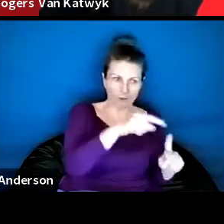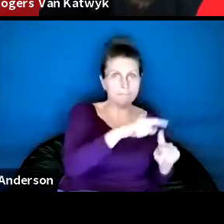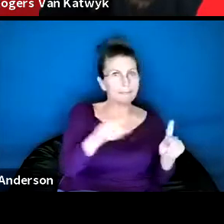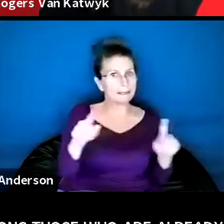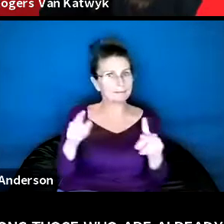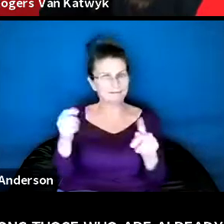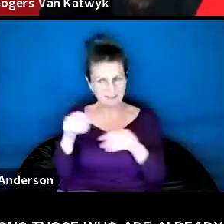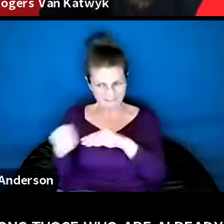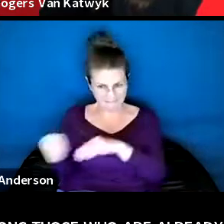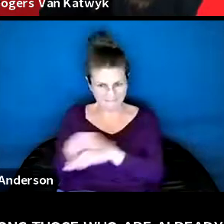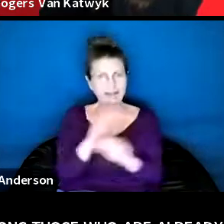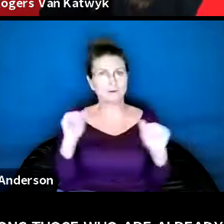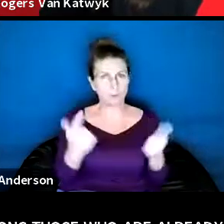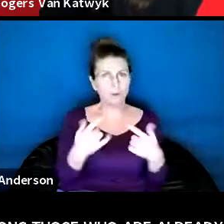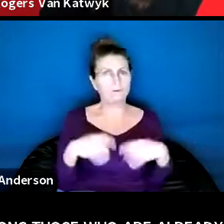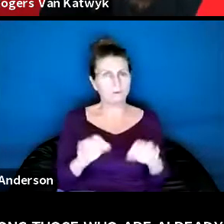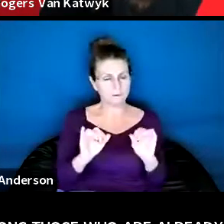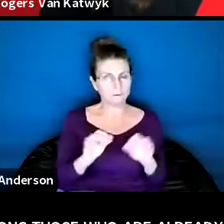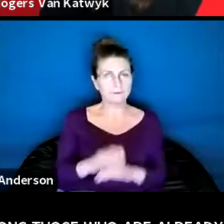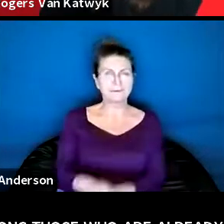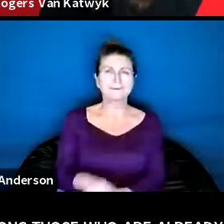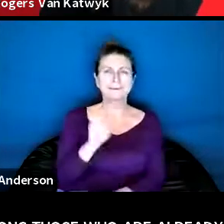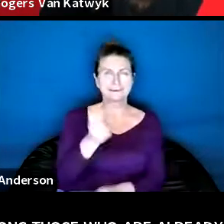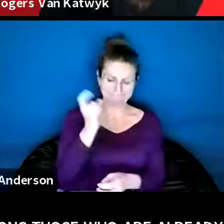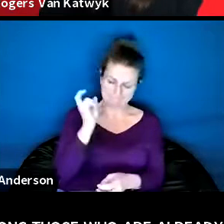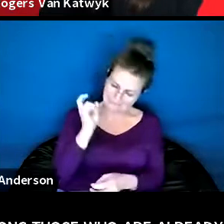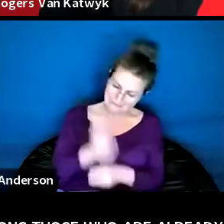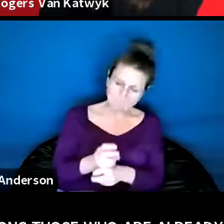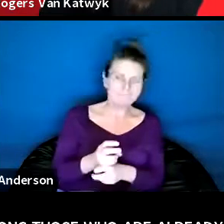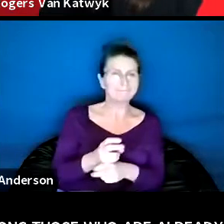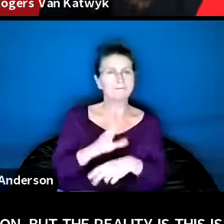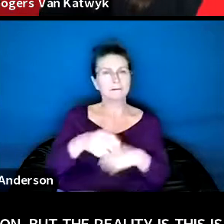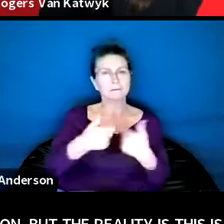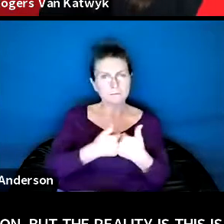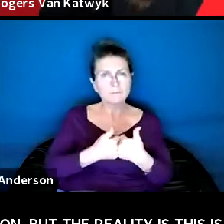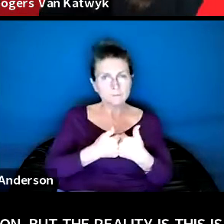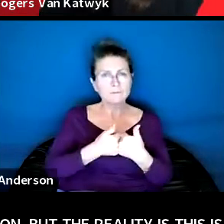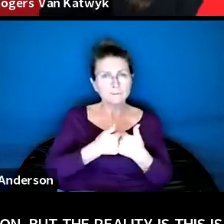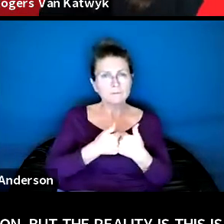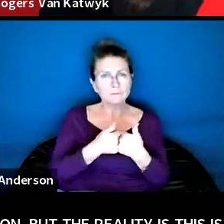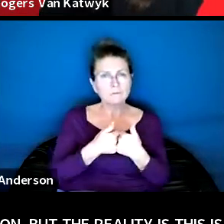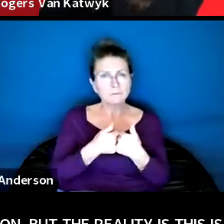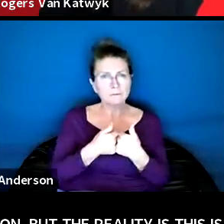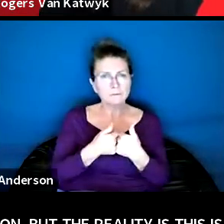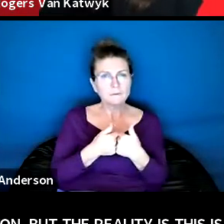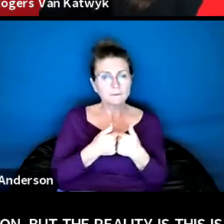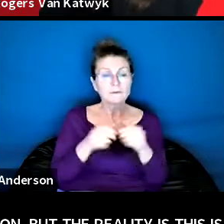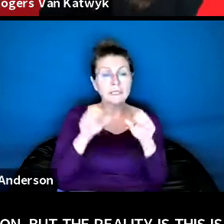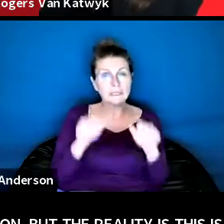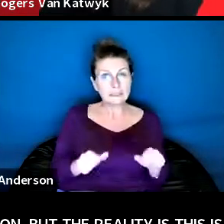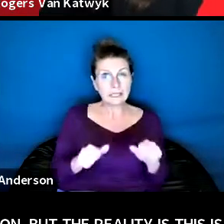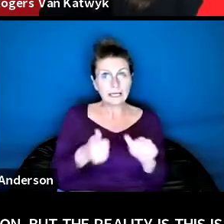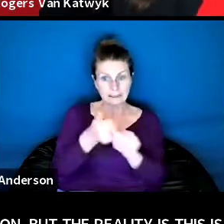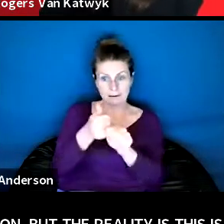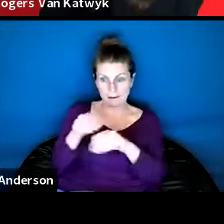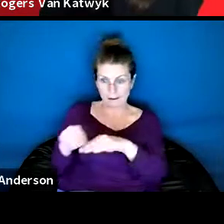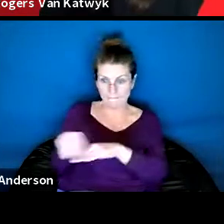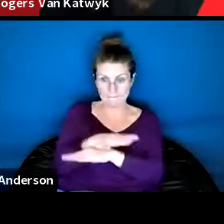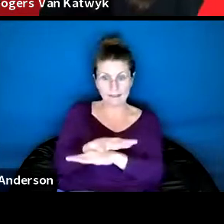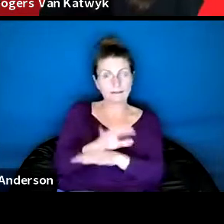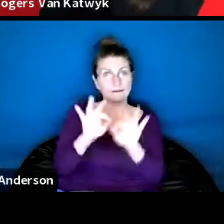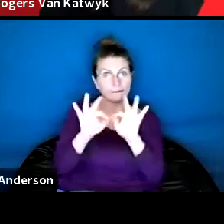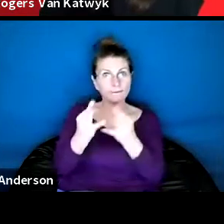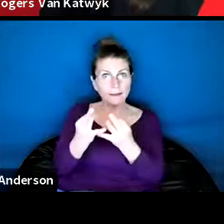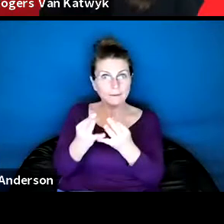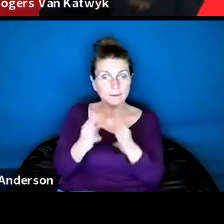those global issues, those tough global issues that could actually affect each individual, our families,